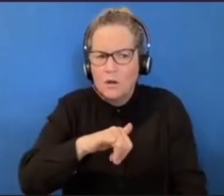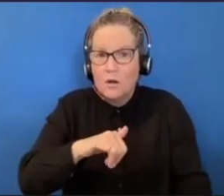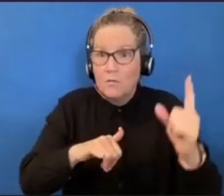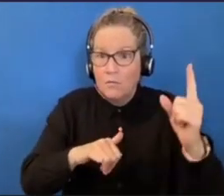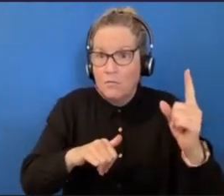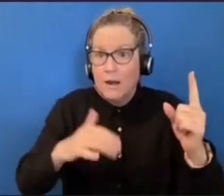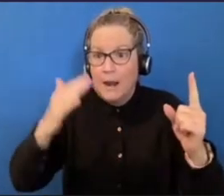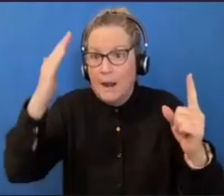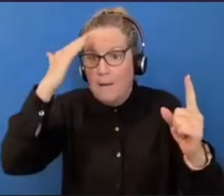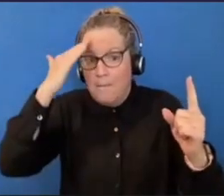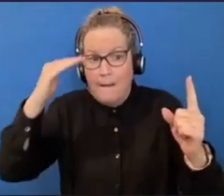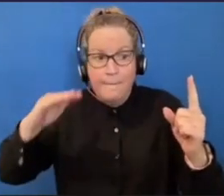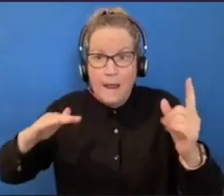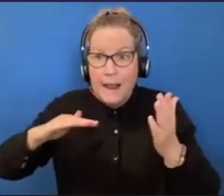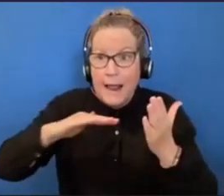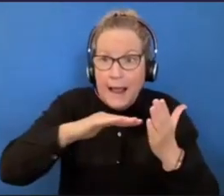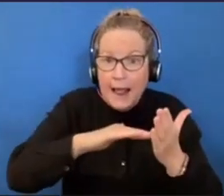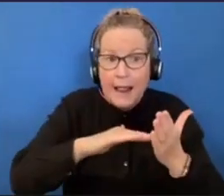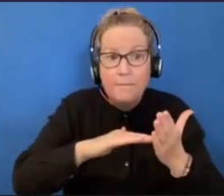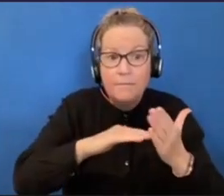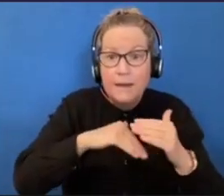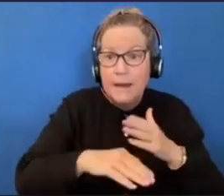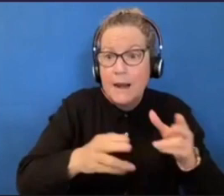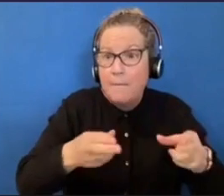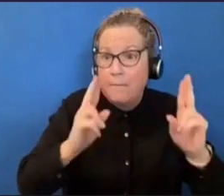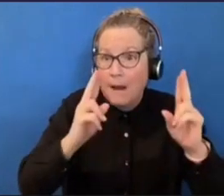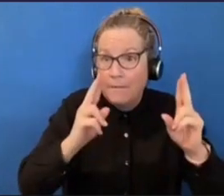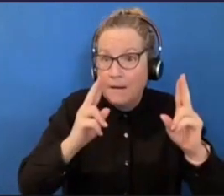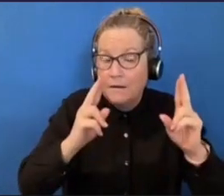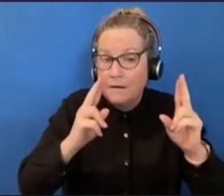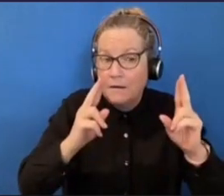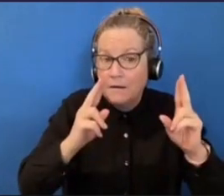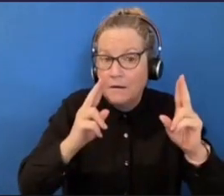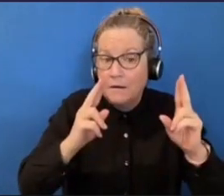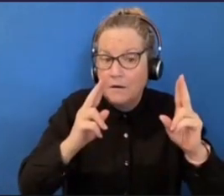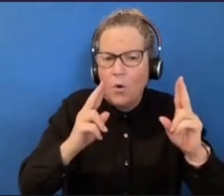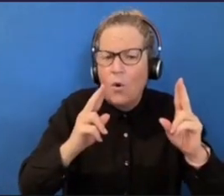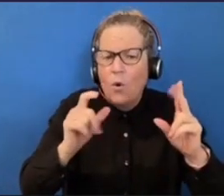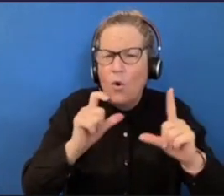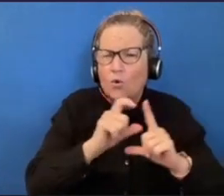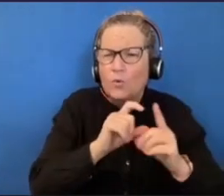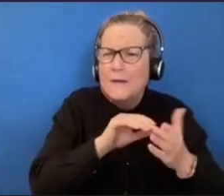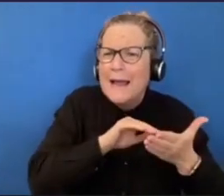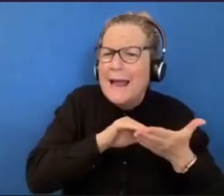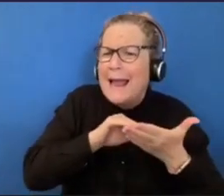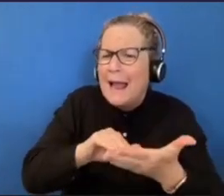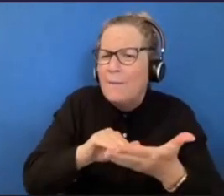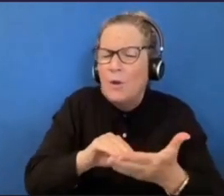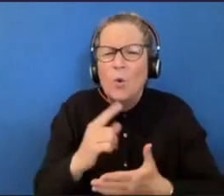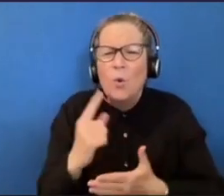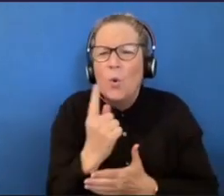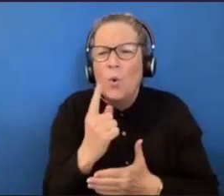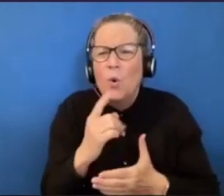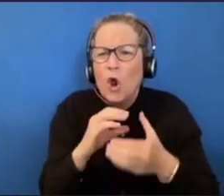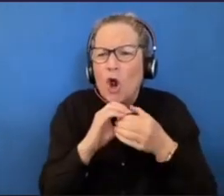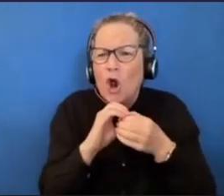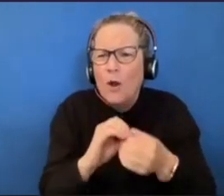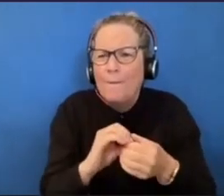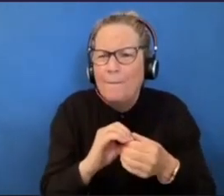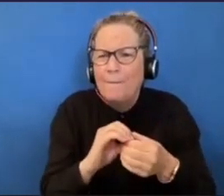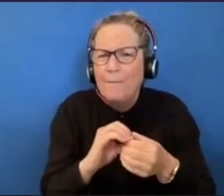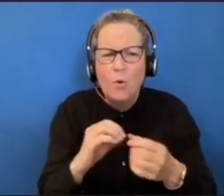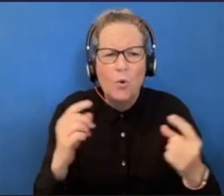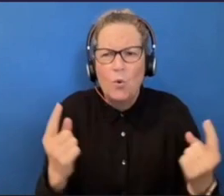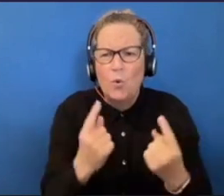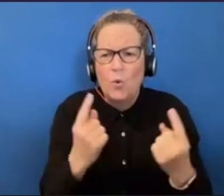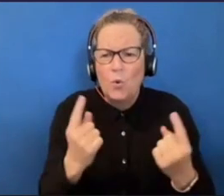mom's bustling around the apartment and the daughter is assisting, whose home is it really? Okay.